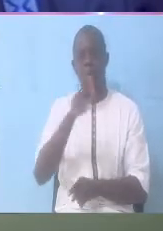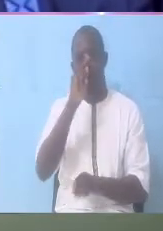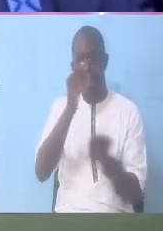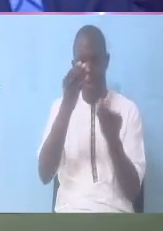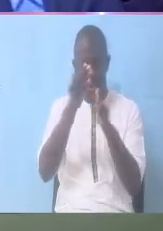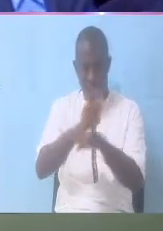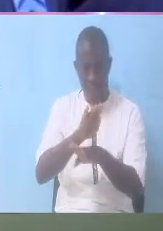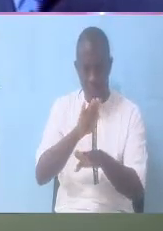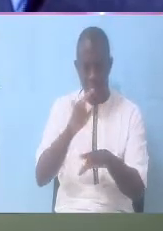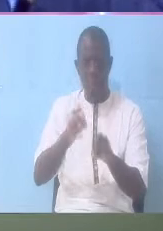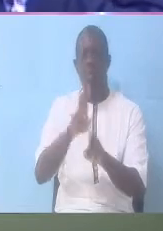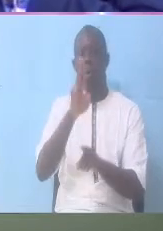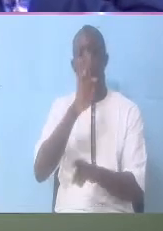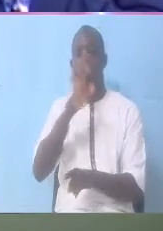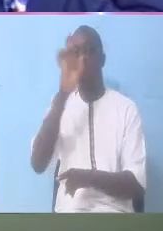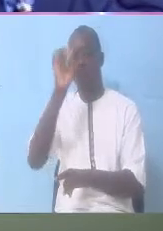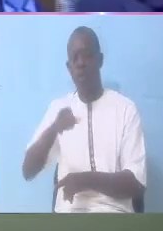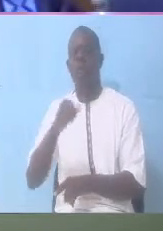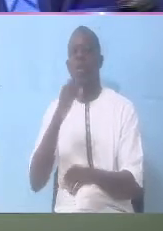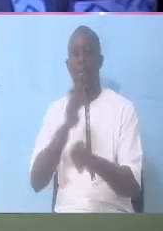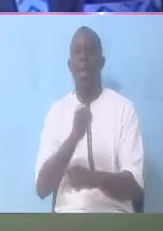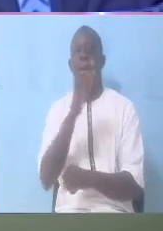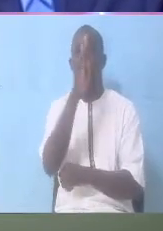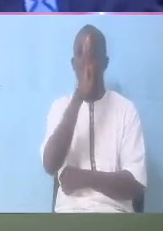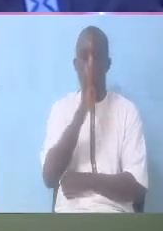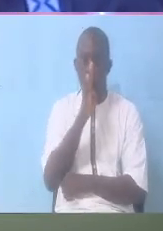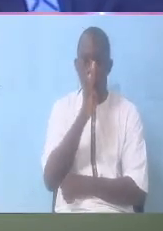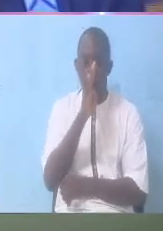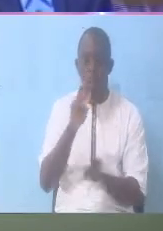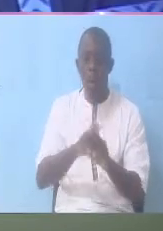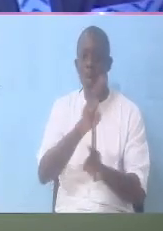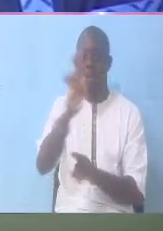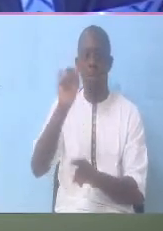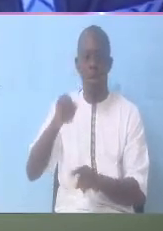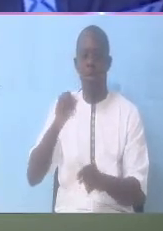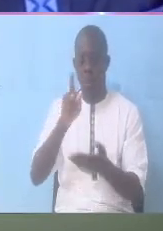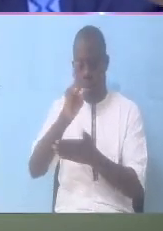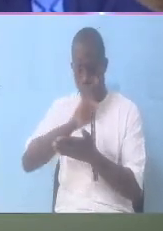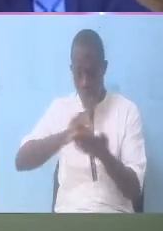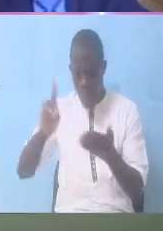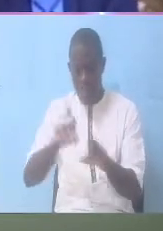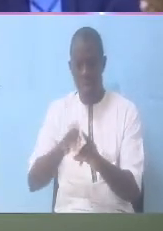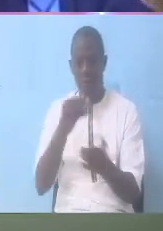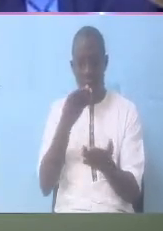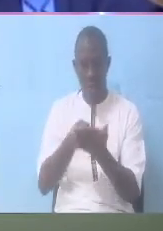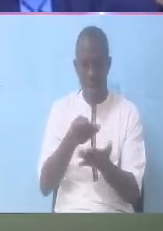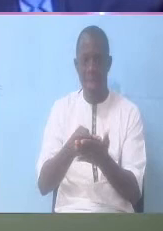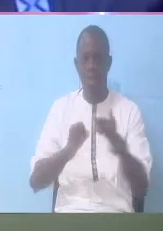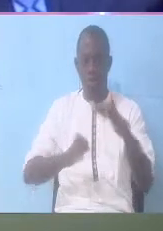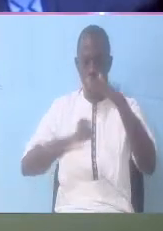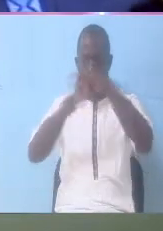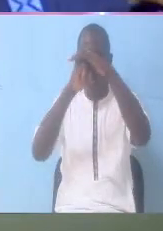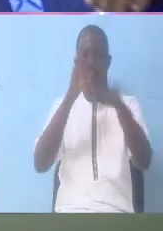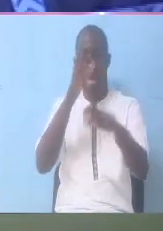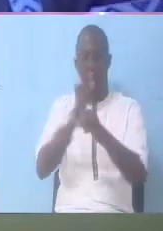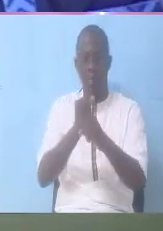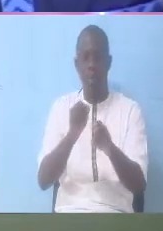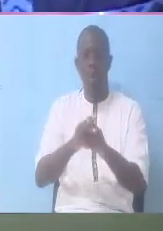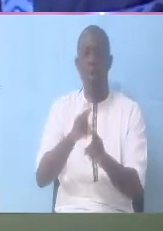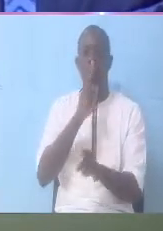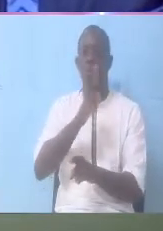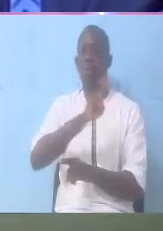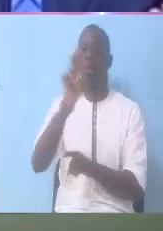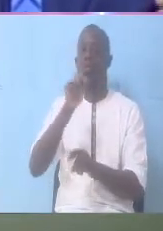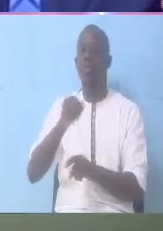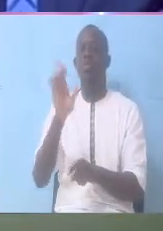whose mouth was to be zipped, who was not to provide financial assistance, who was not to